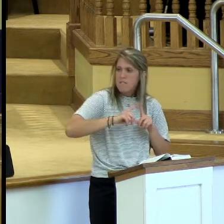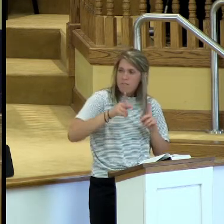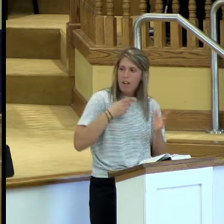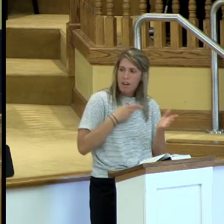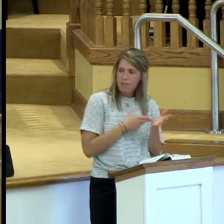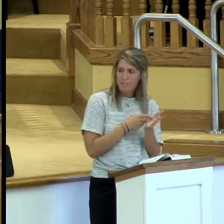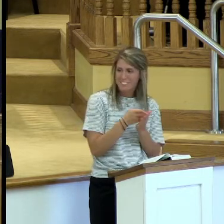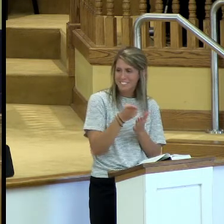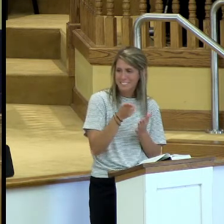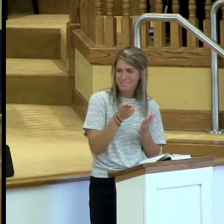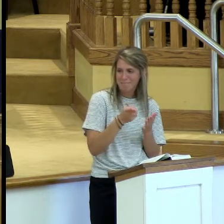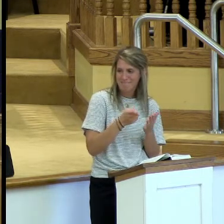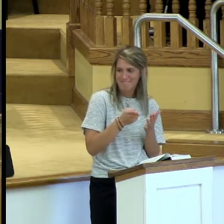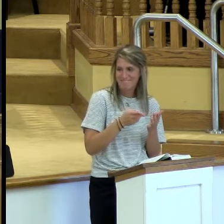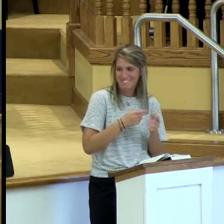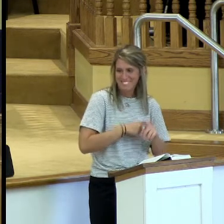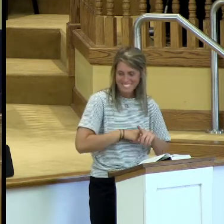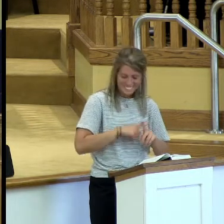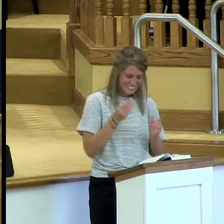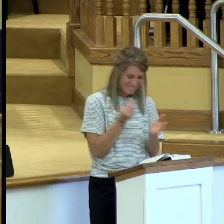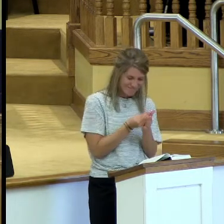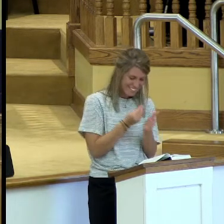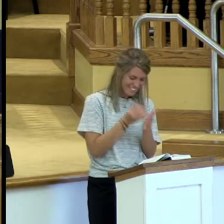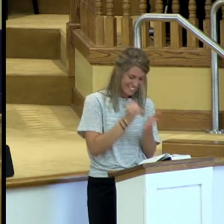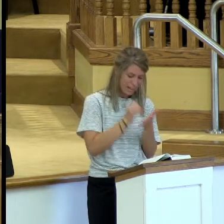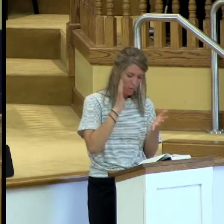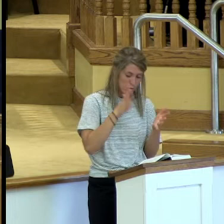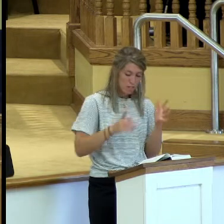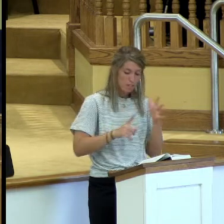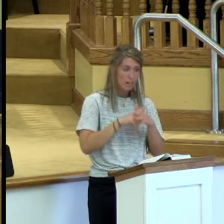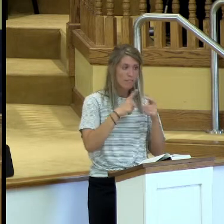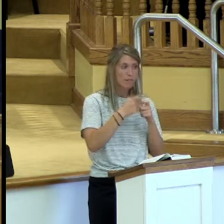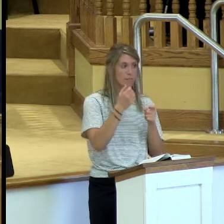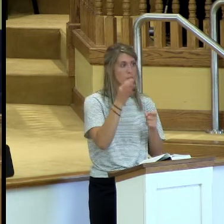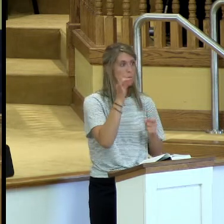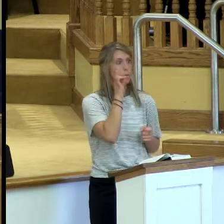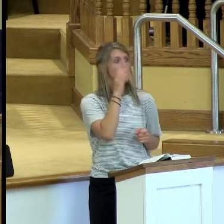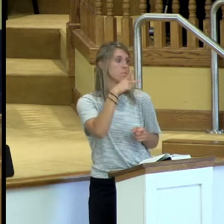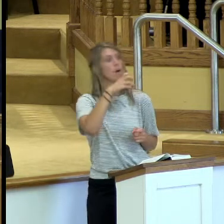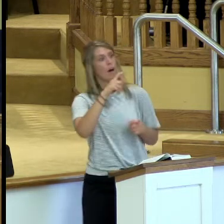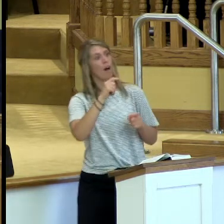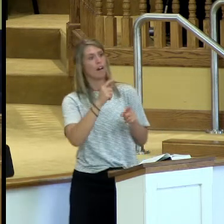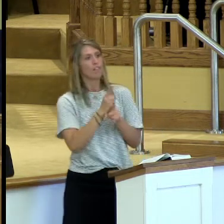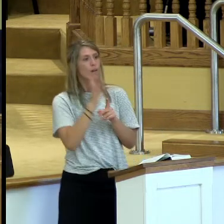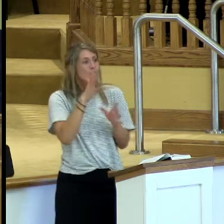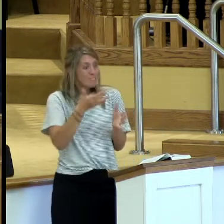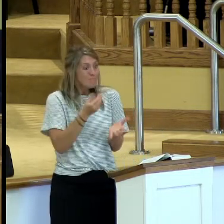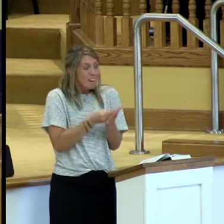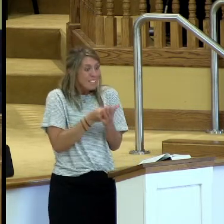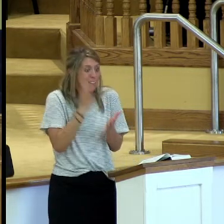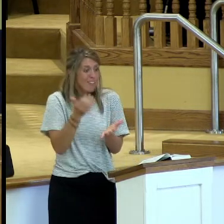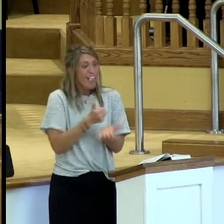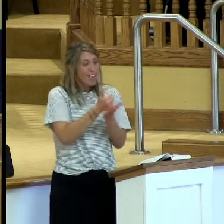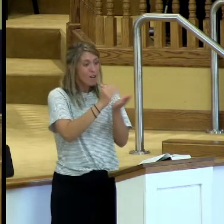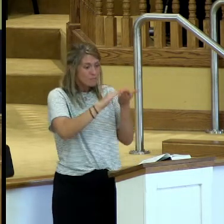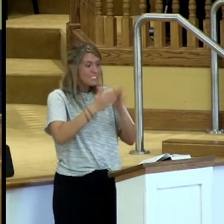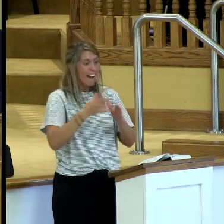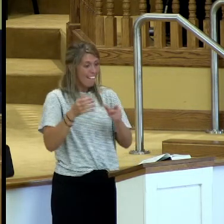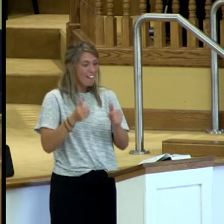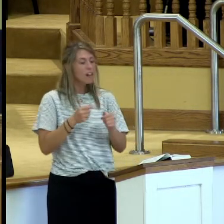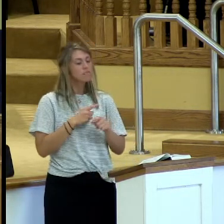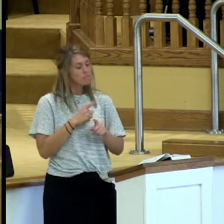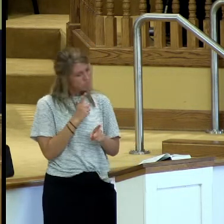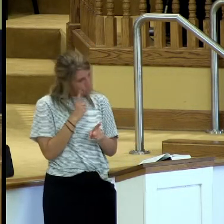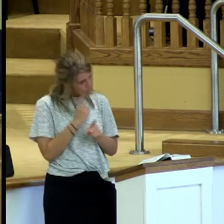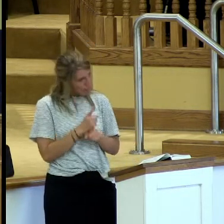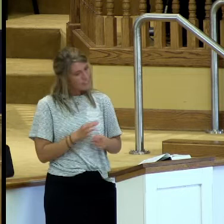But it's the truth. They think that the money that's going to come from pot is going to boost this town. And you're right. The money could, except